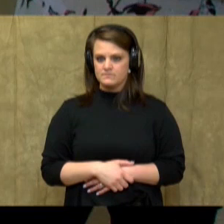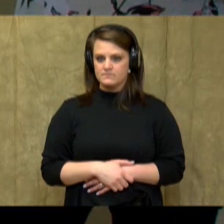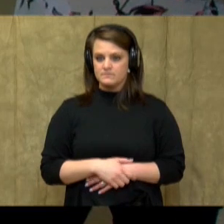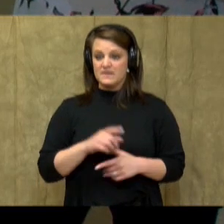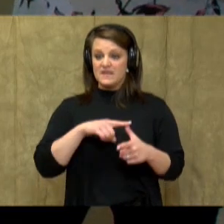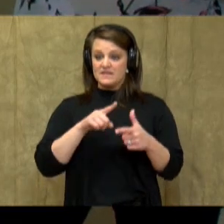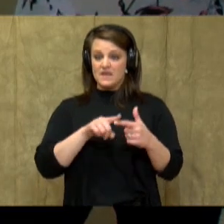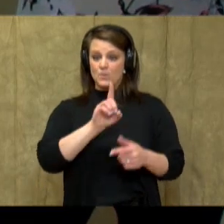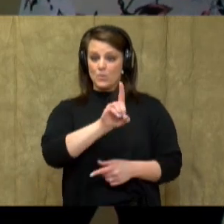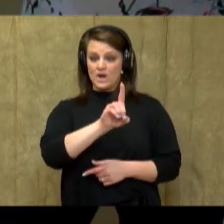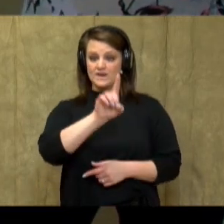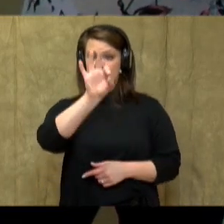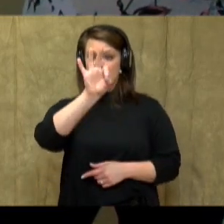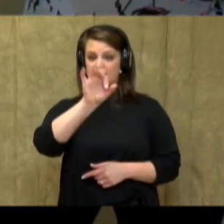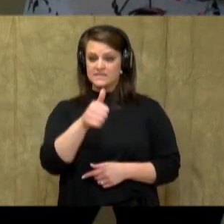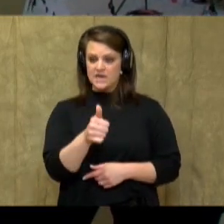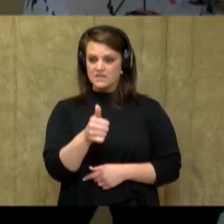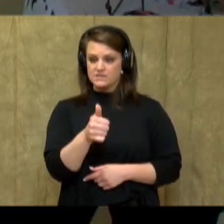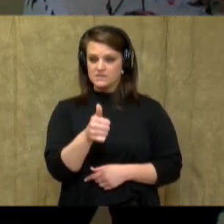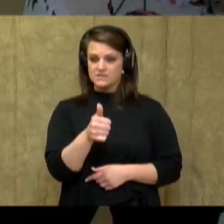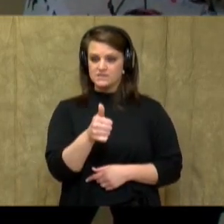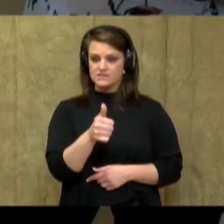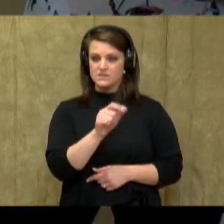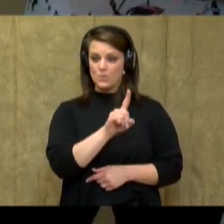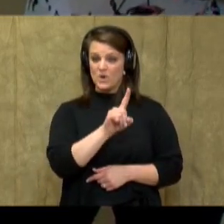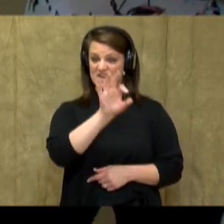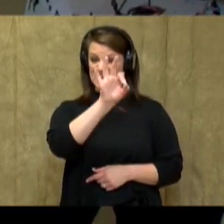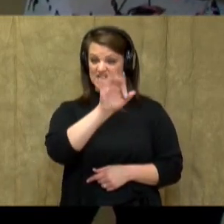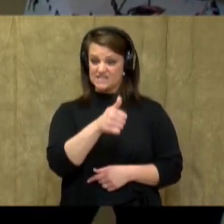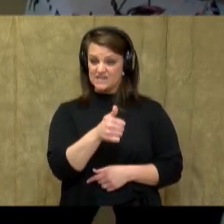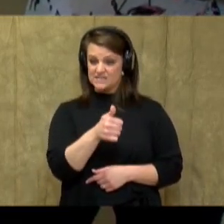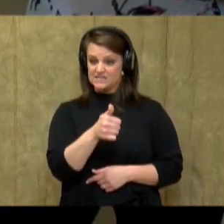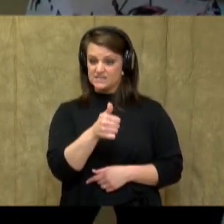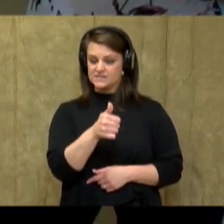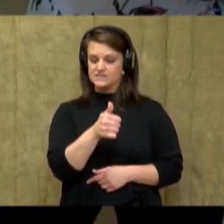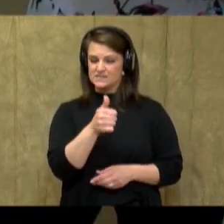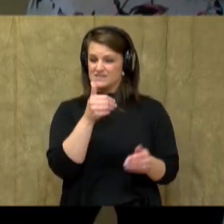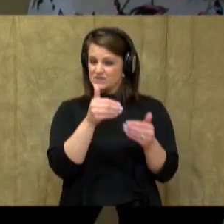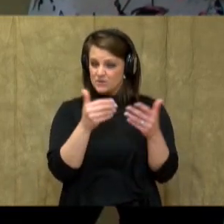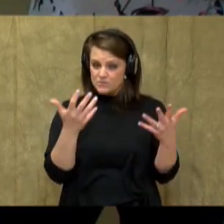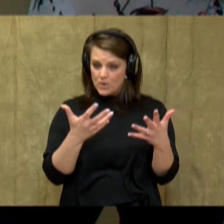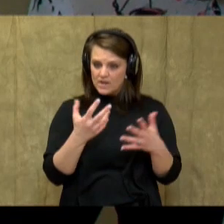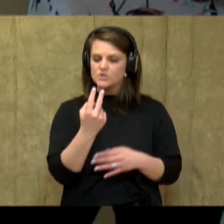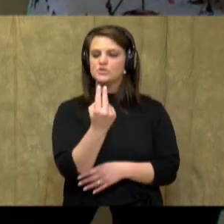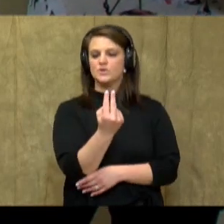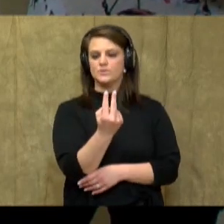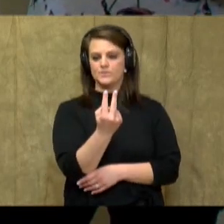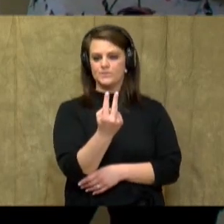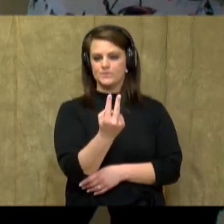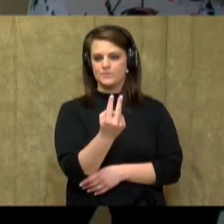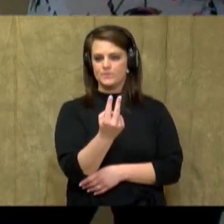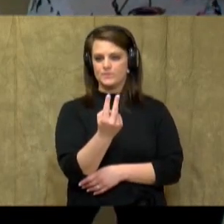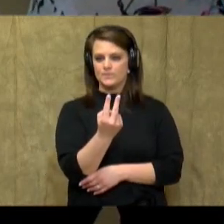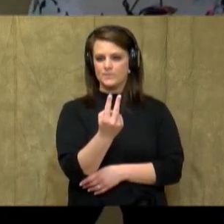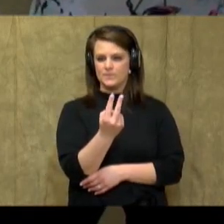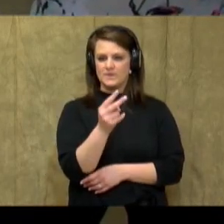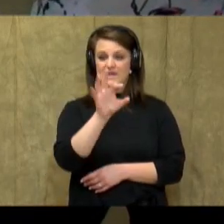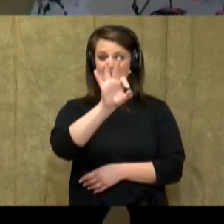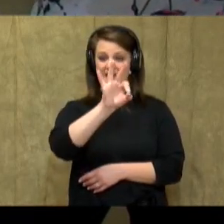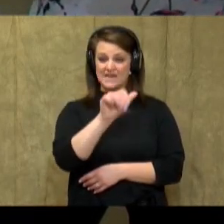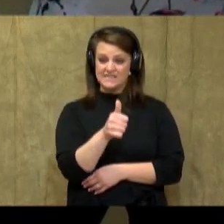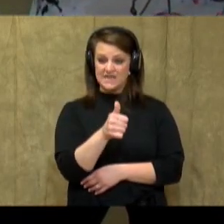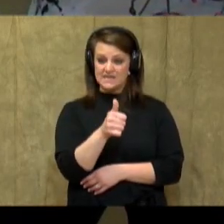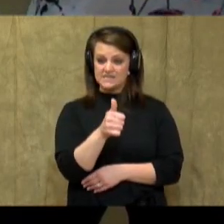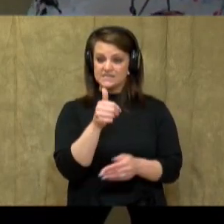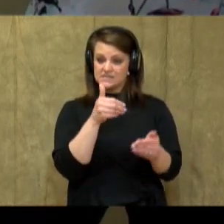of 1 and 9/10. 1 and 9/10 is very close to 2 because 9/10